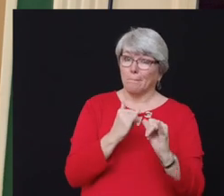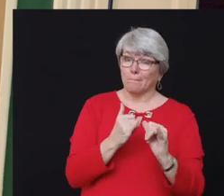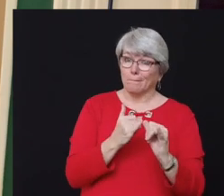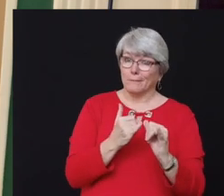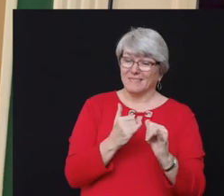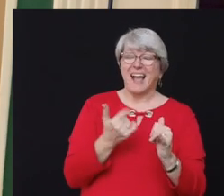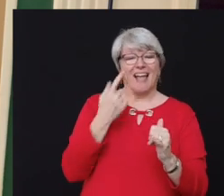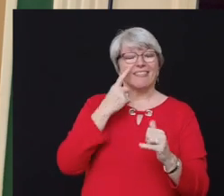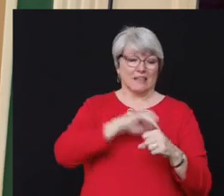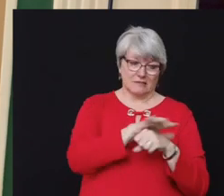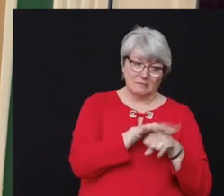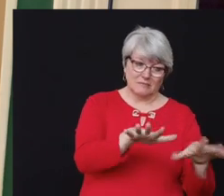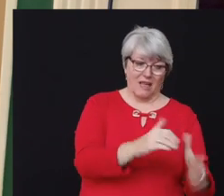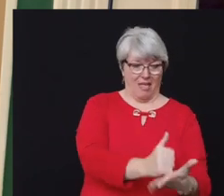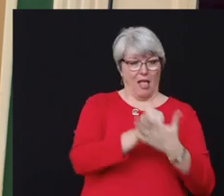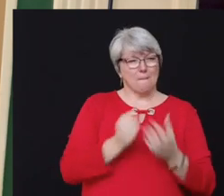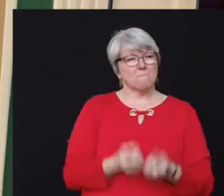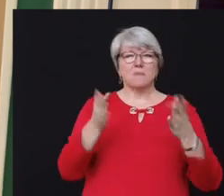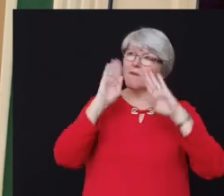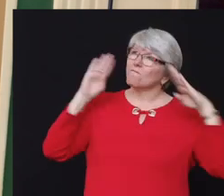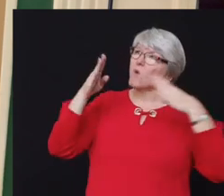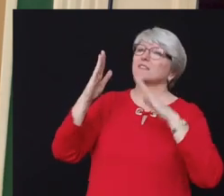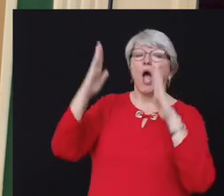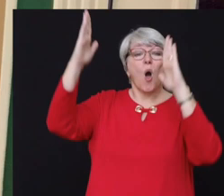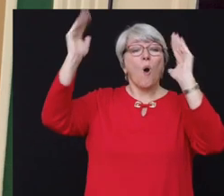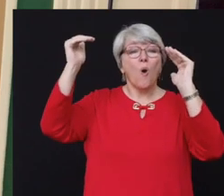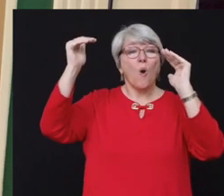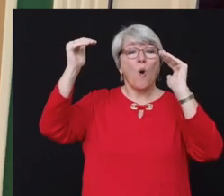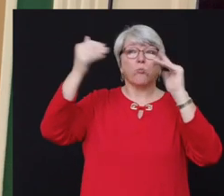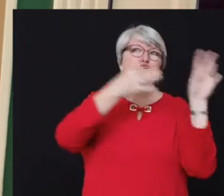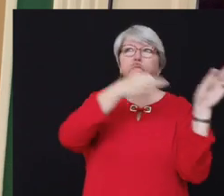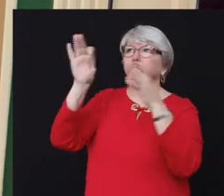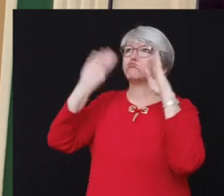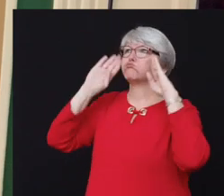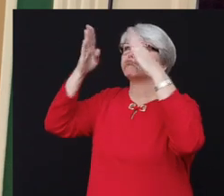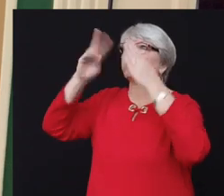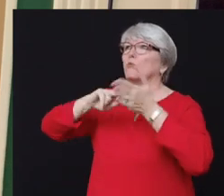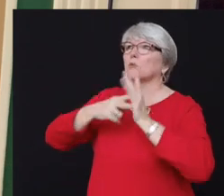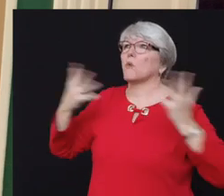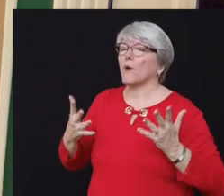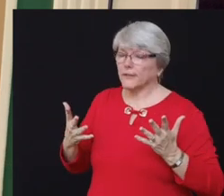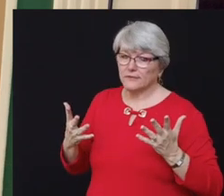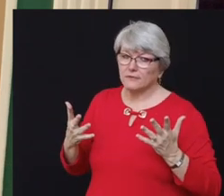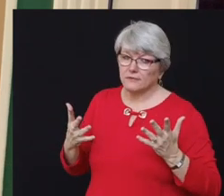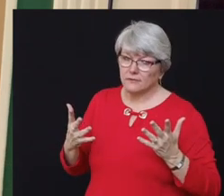I think this pandemic has helped many of us focus on hope and redirect our purpose.